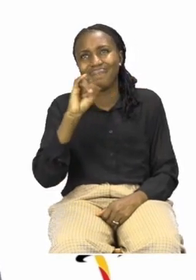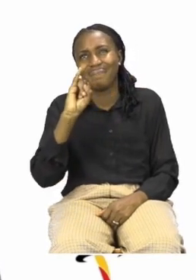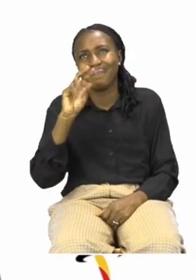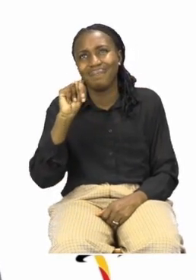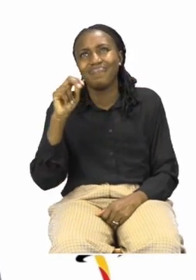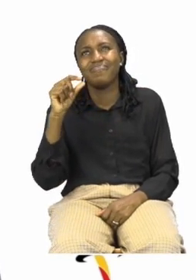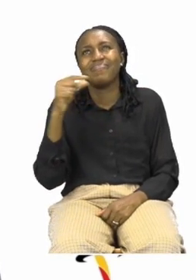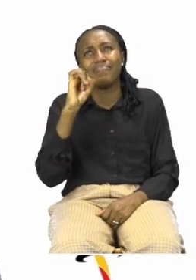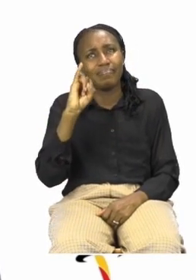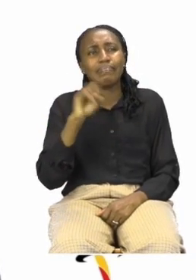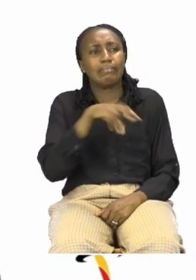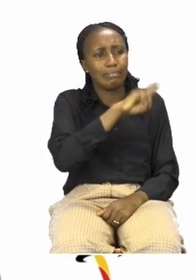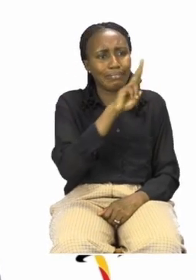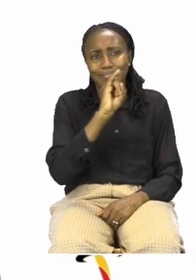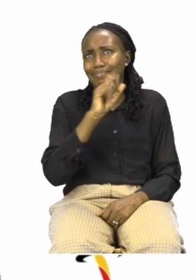Juniors.